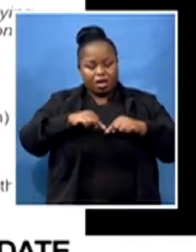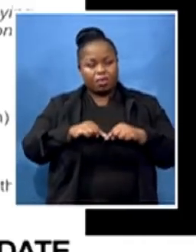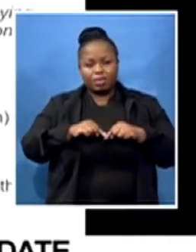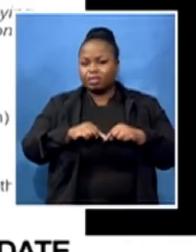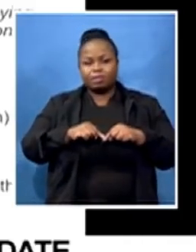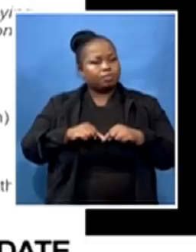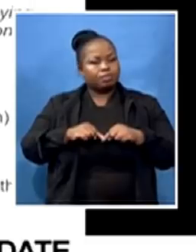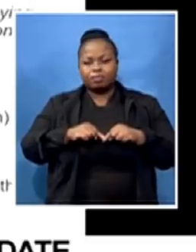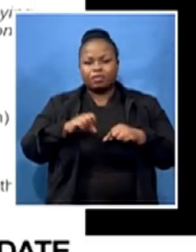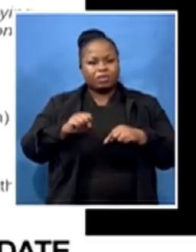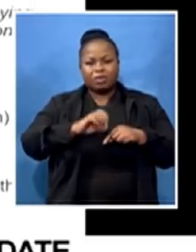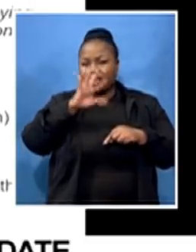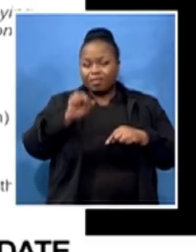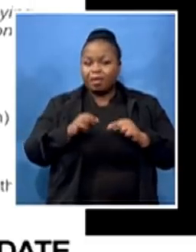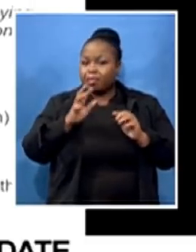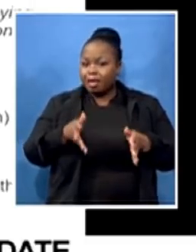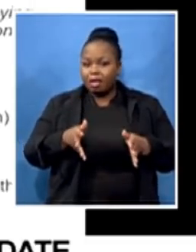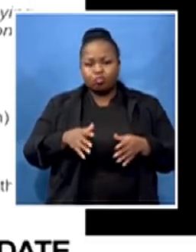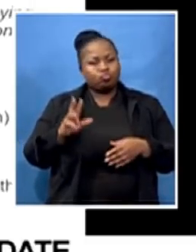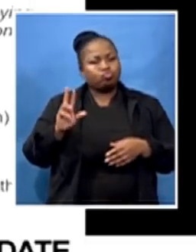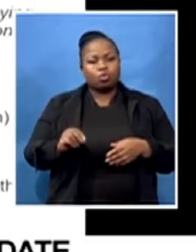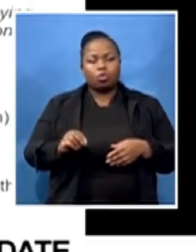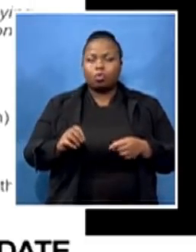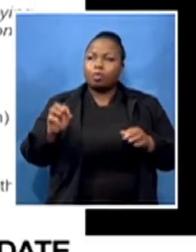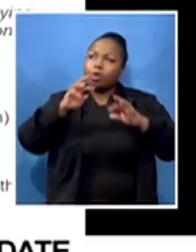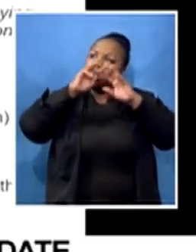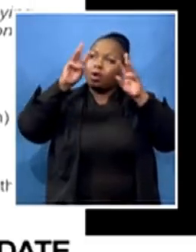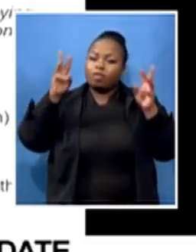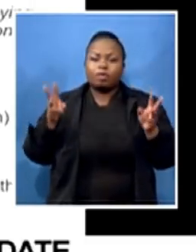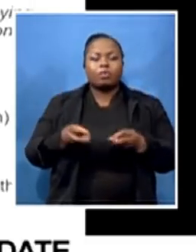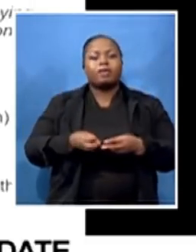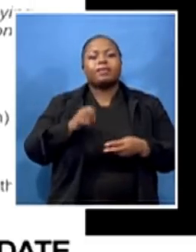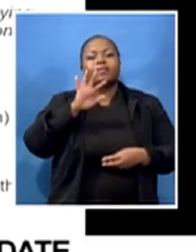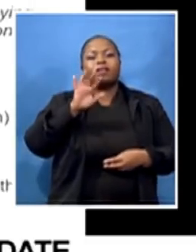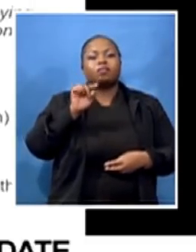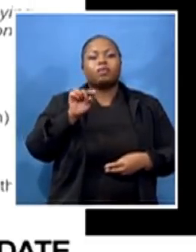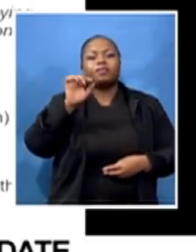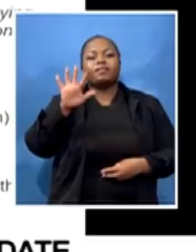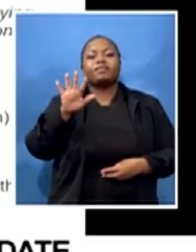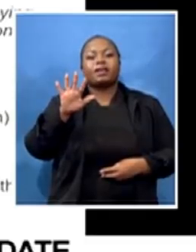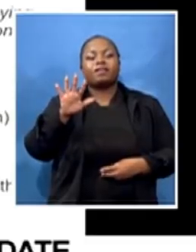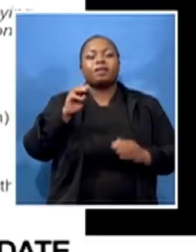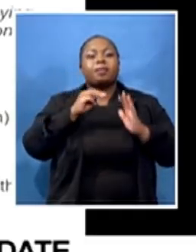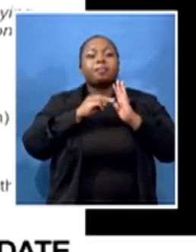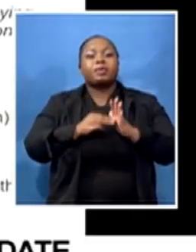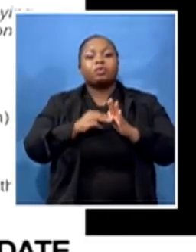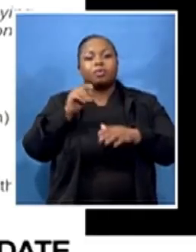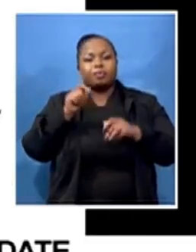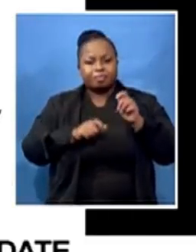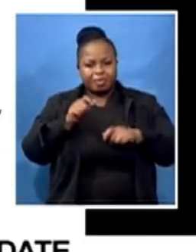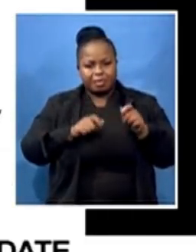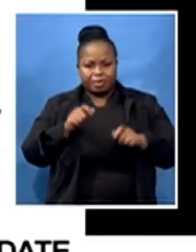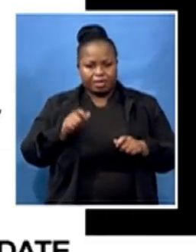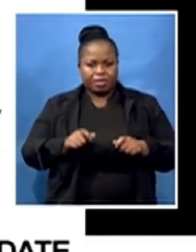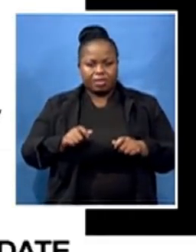5.5 million people across the world. Can you move the slides? 5.5 million people across the world infected, and